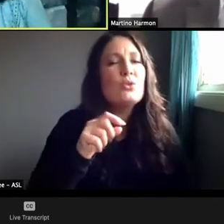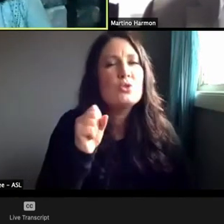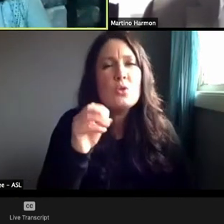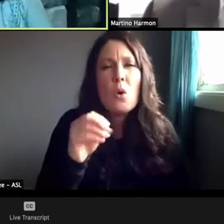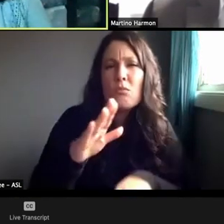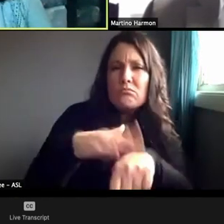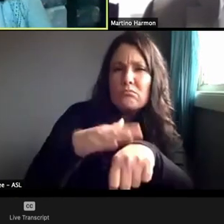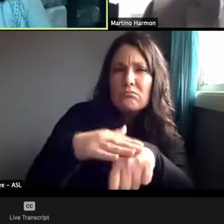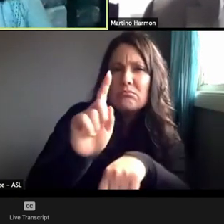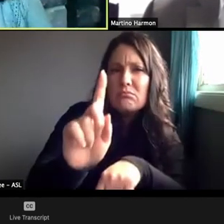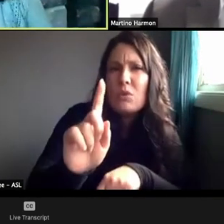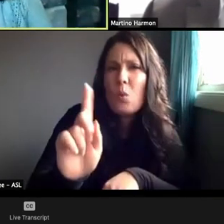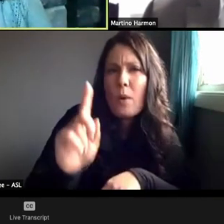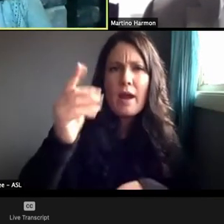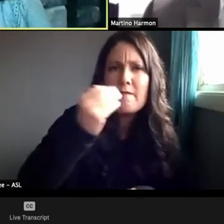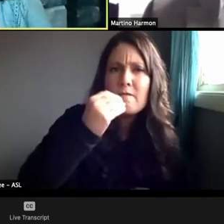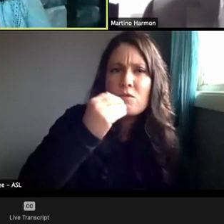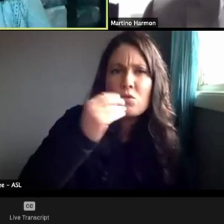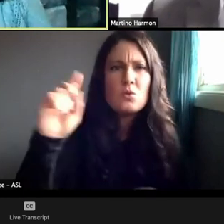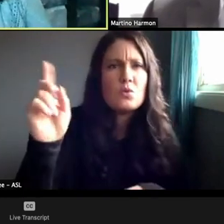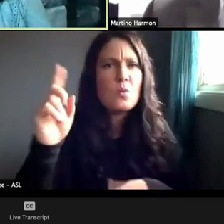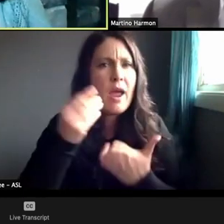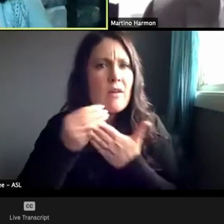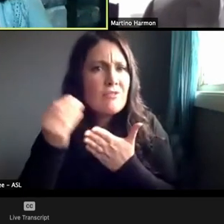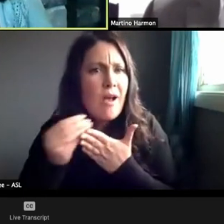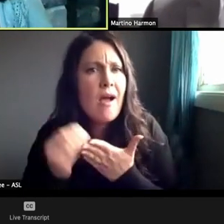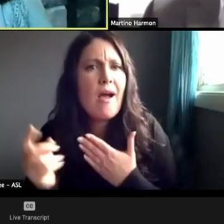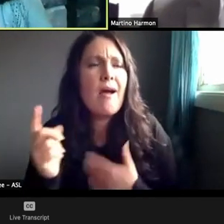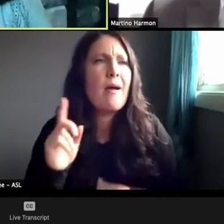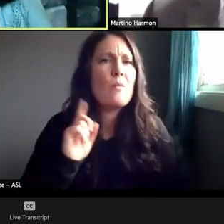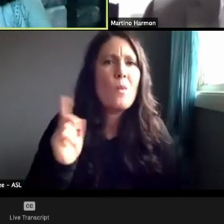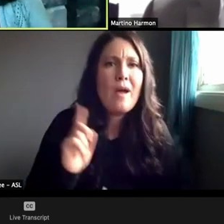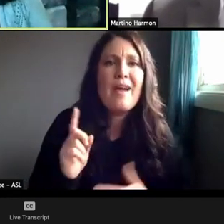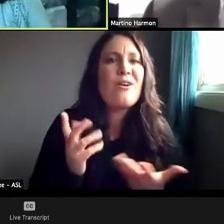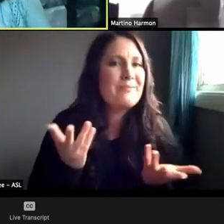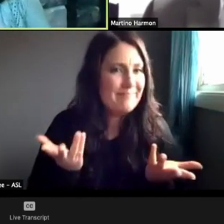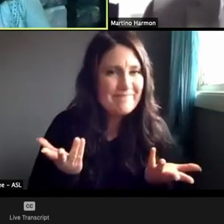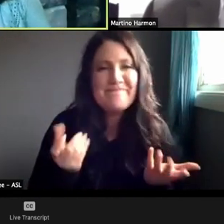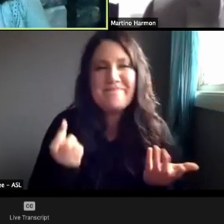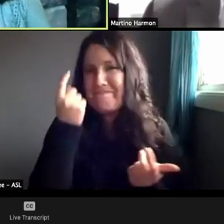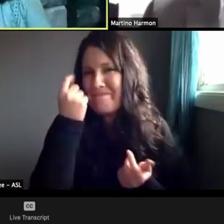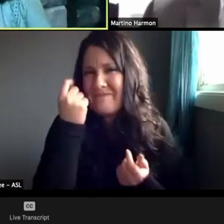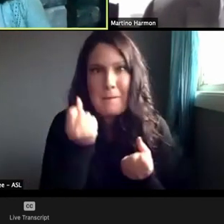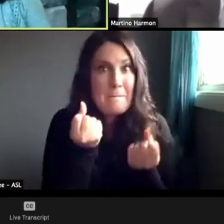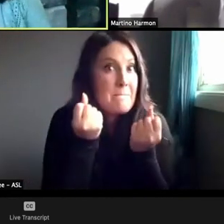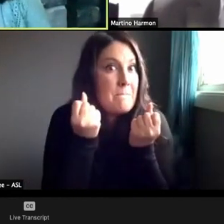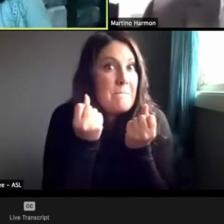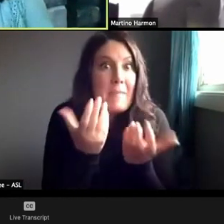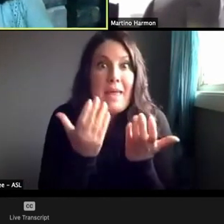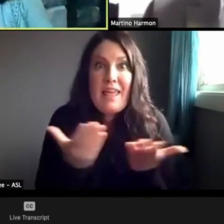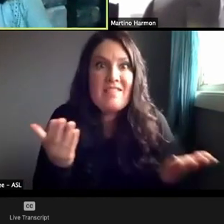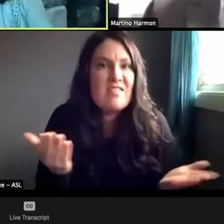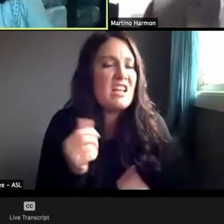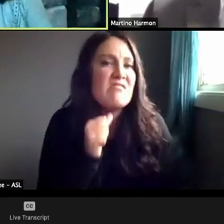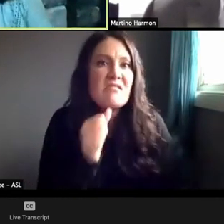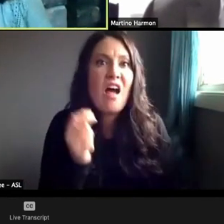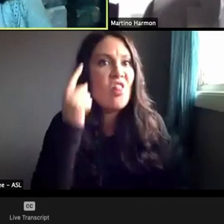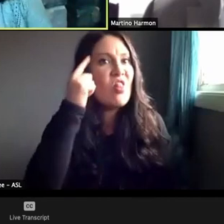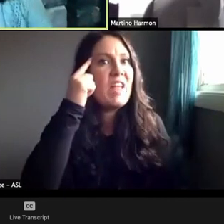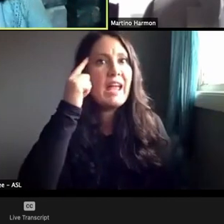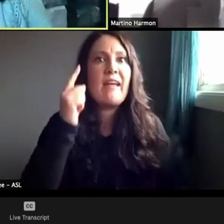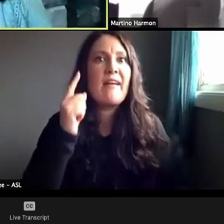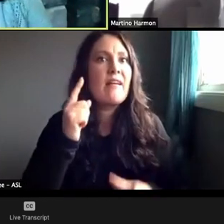and groceries and support, and having plans for that, because they're like a million little things that you might not have thought about. And again, I think our